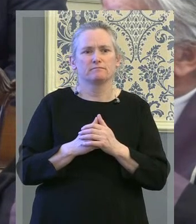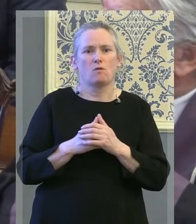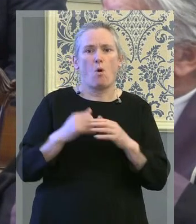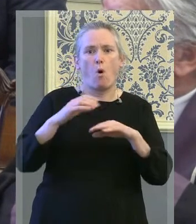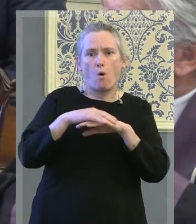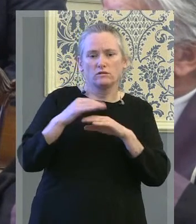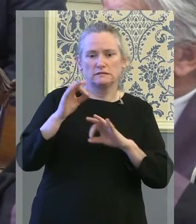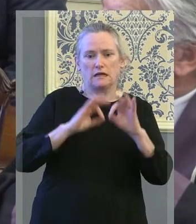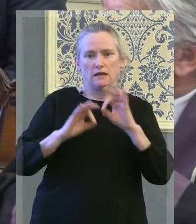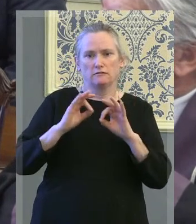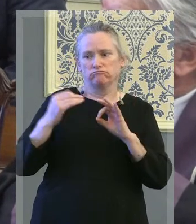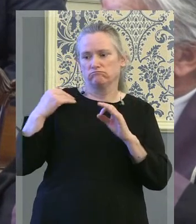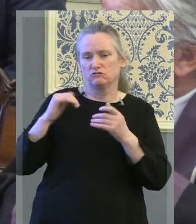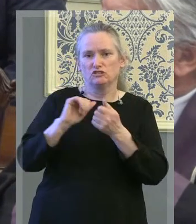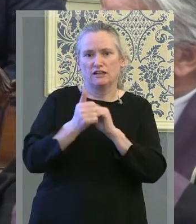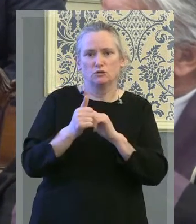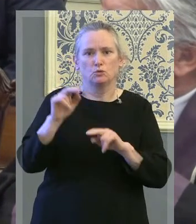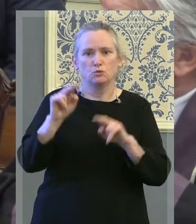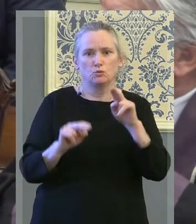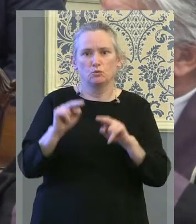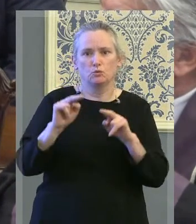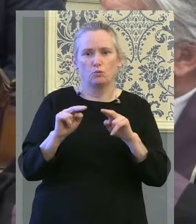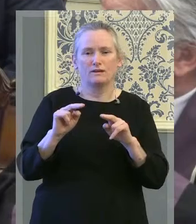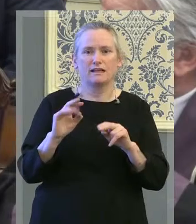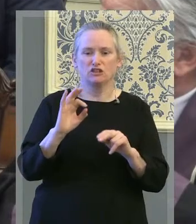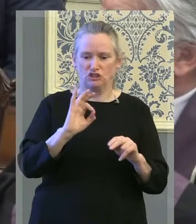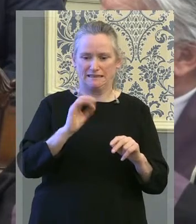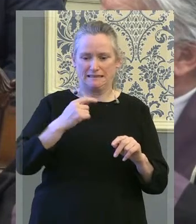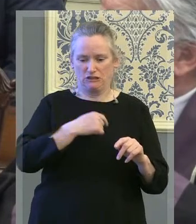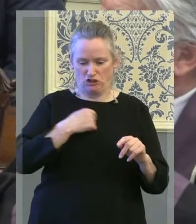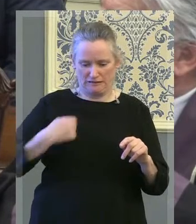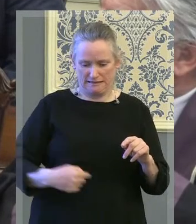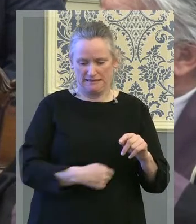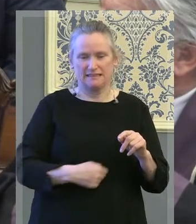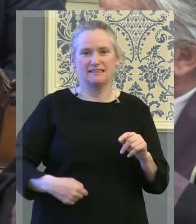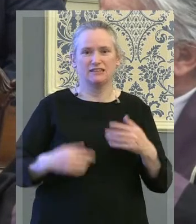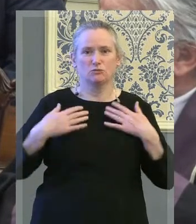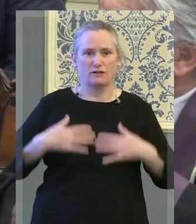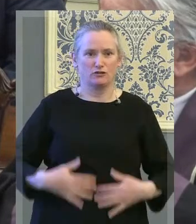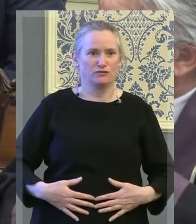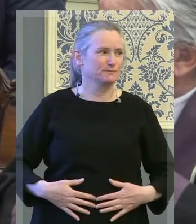style symbolised by the iconic G sweaters.